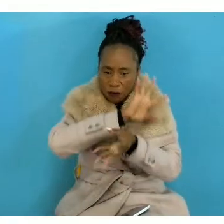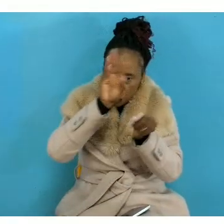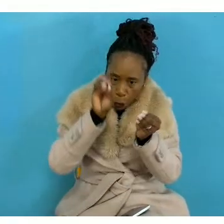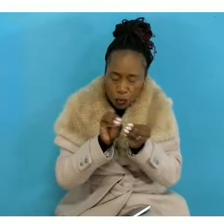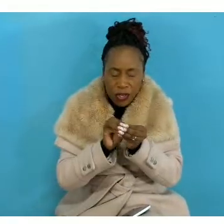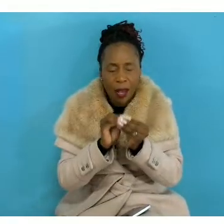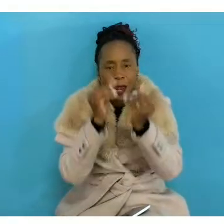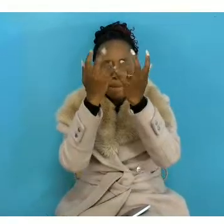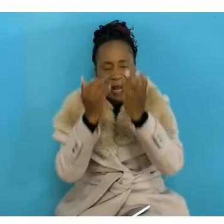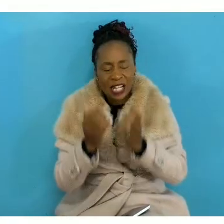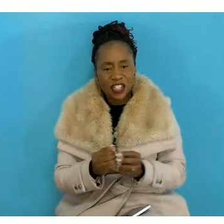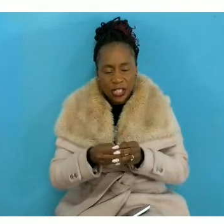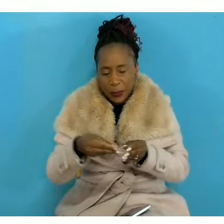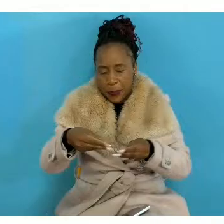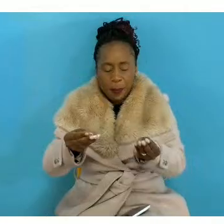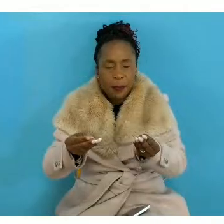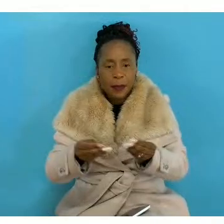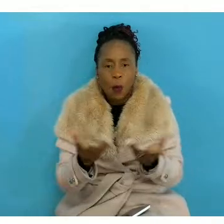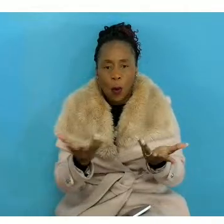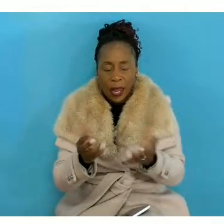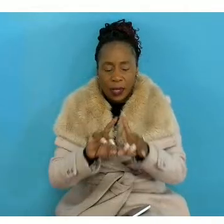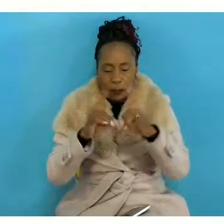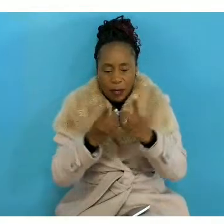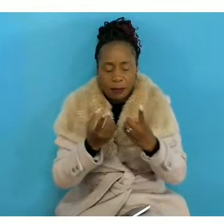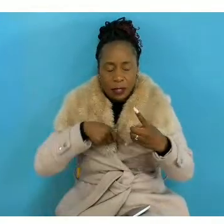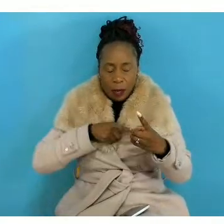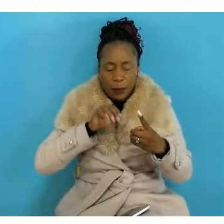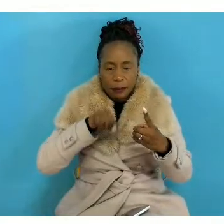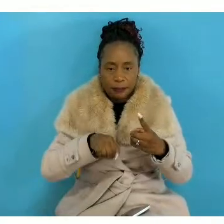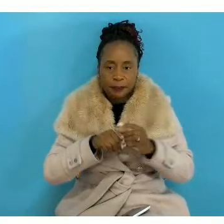budget allocated to the department.